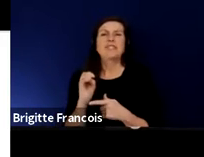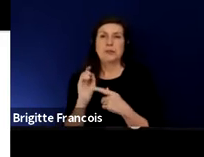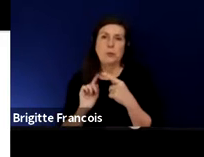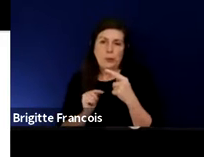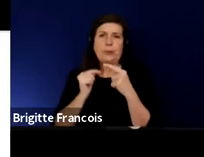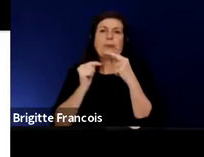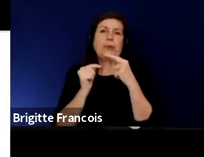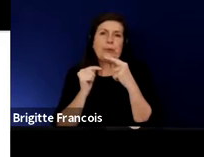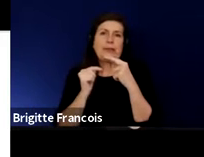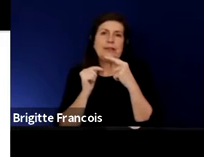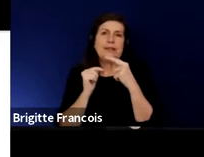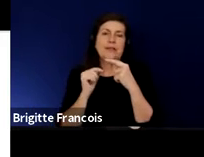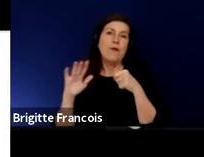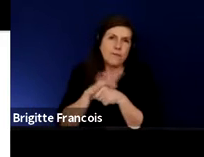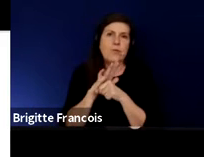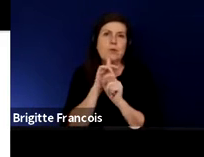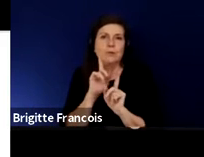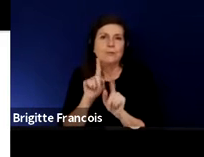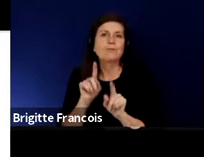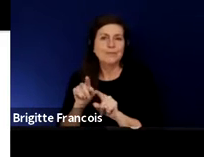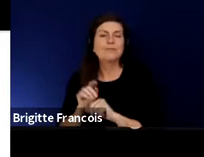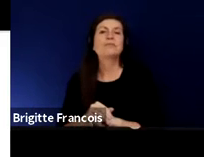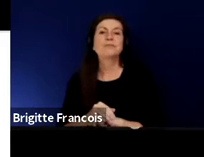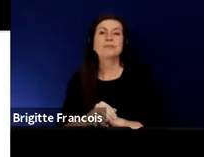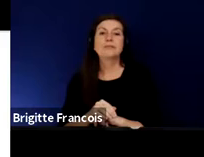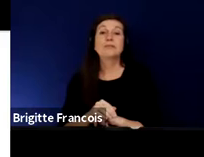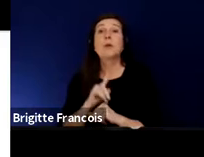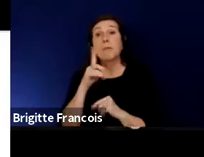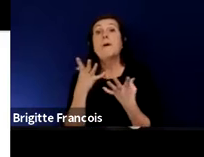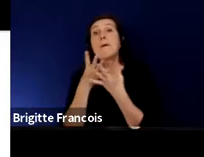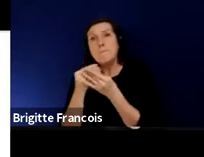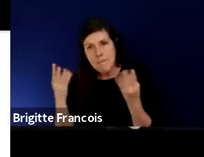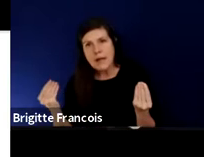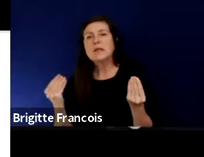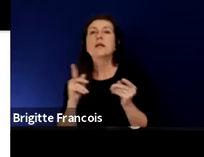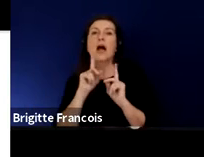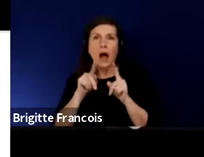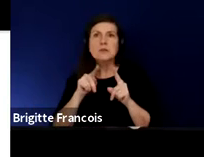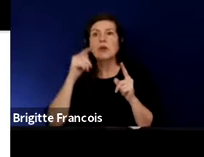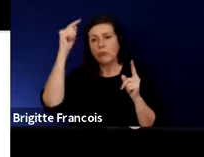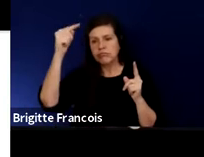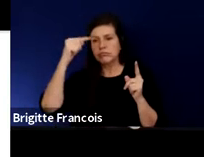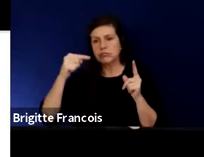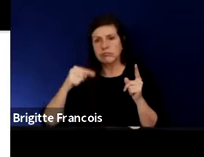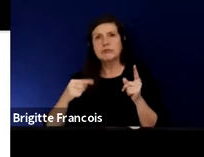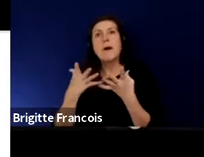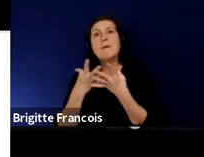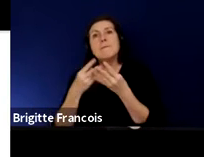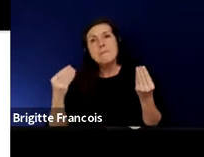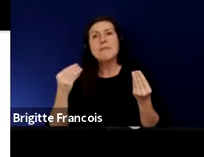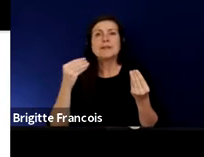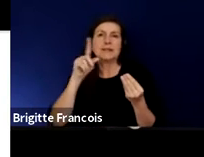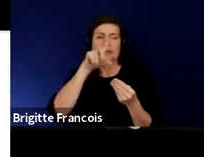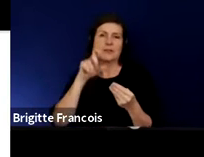result, but many of these did answer to quite a lot of the questions. This was more of an academic